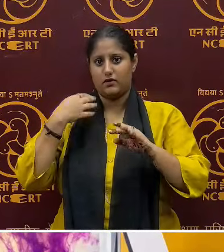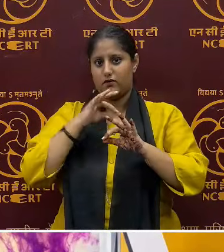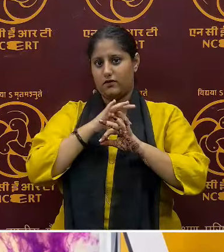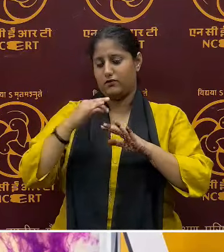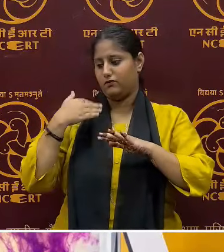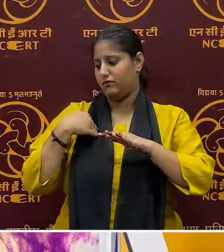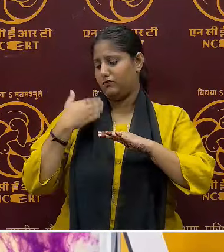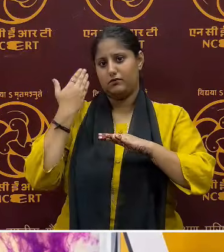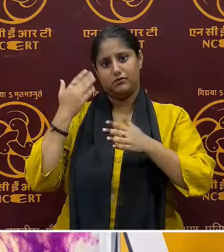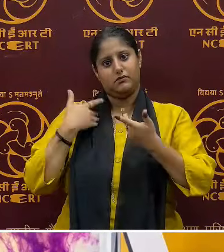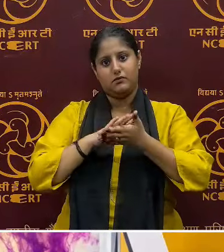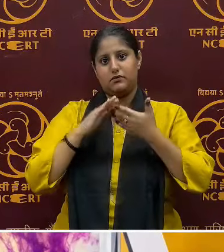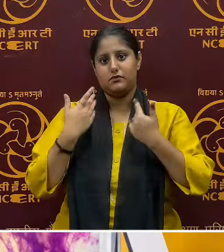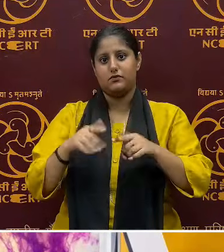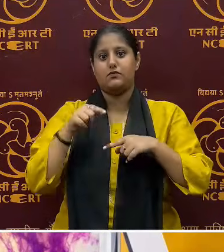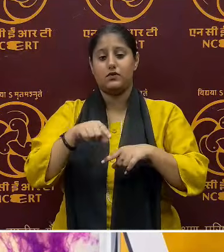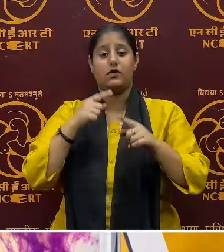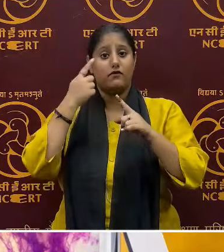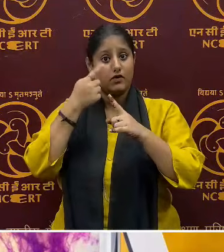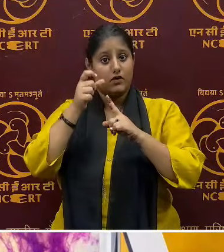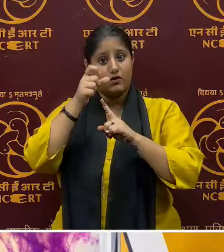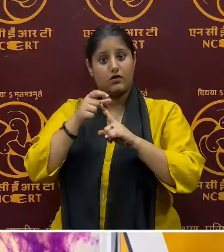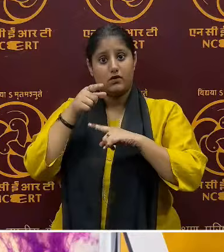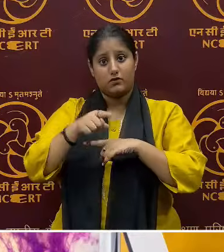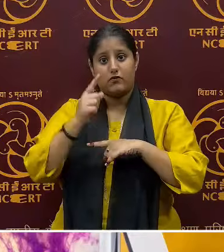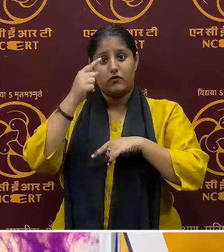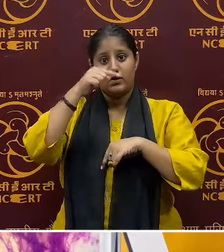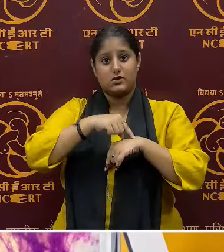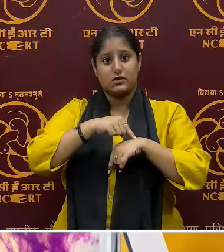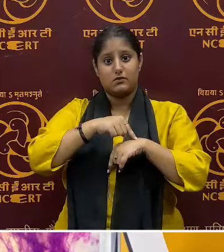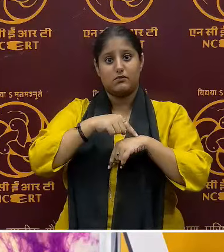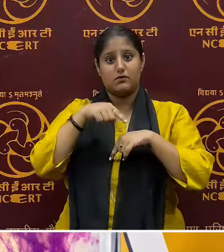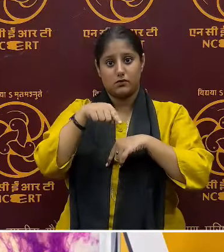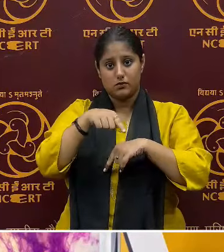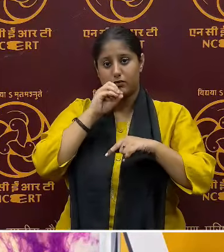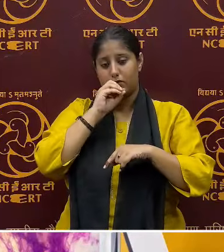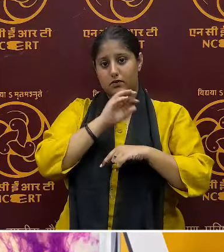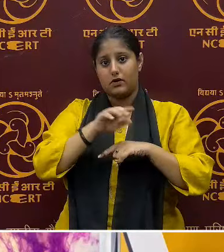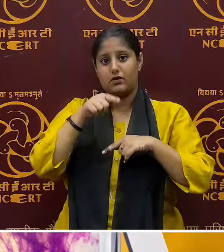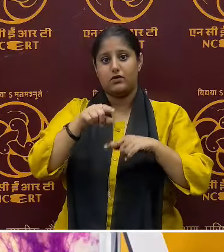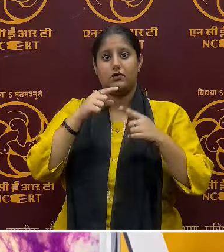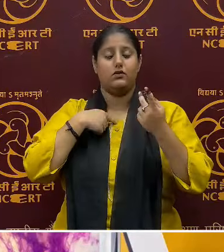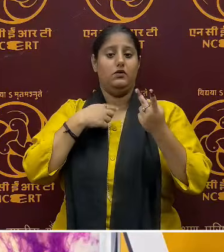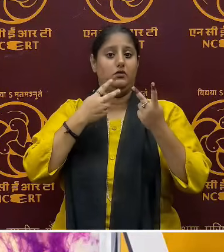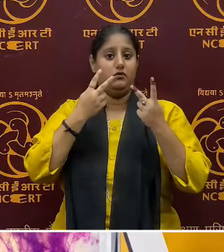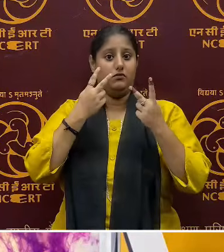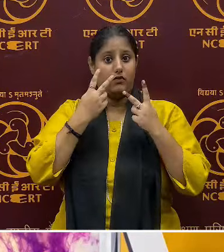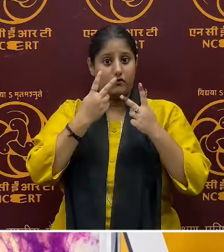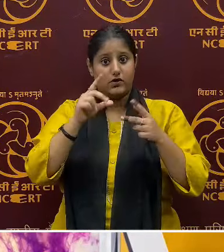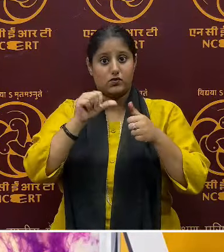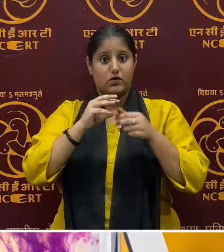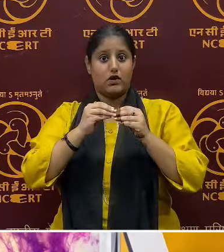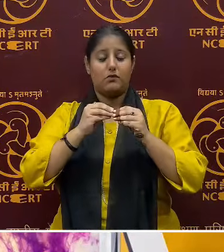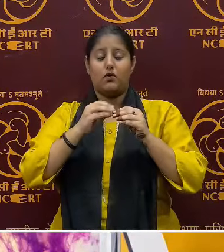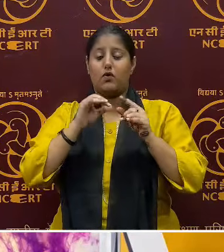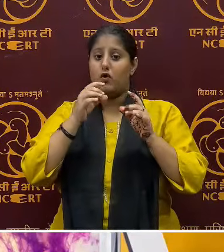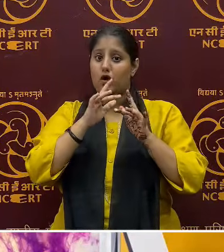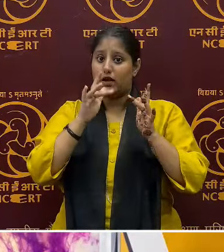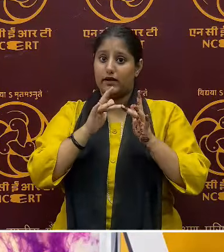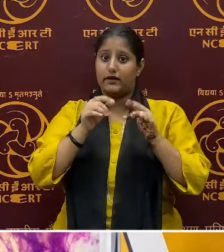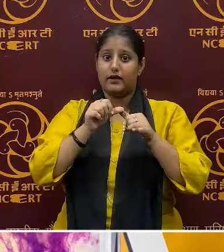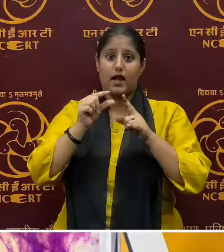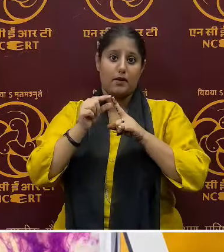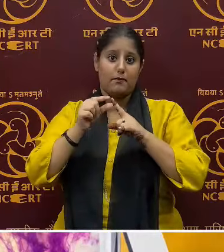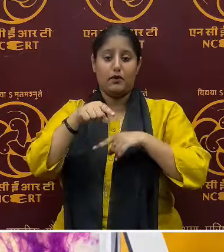time now. But those who have joined us today for the very first time, let me tell you, Virtual Lab is a wonderful online application that helps you